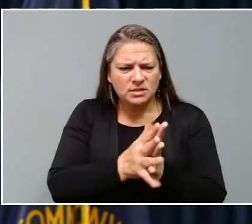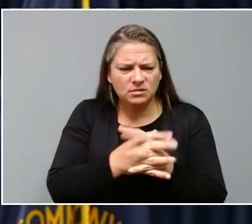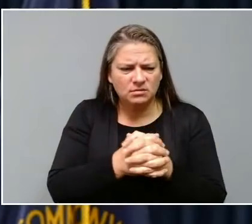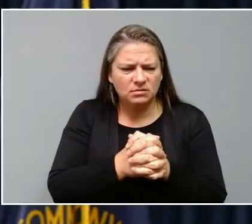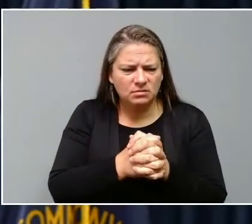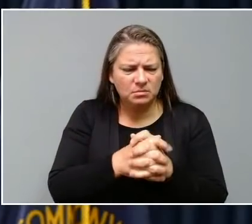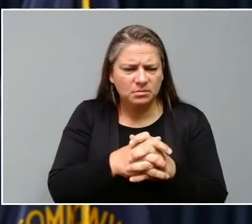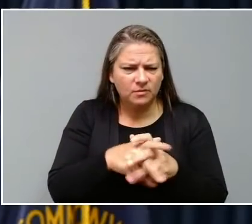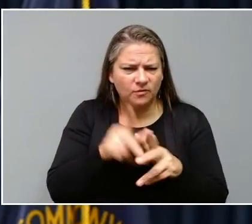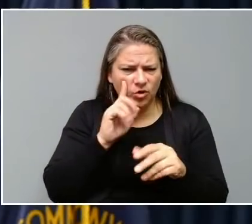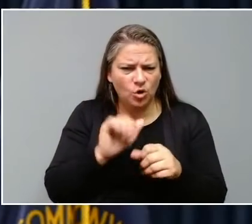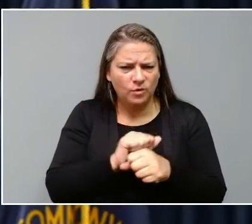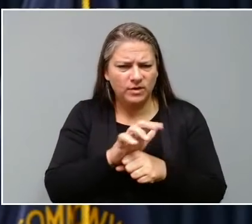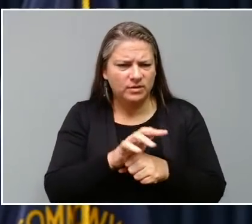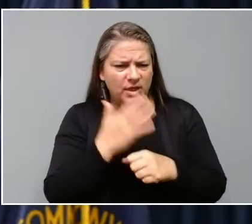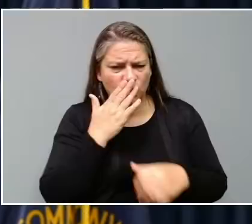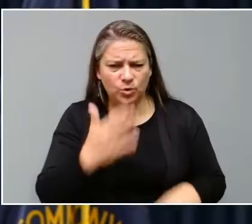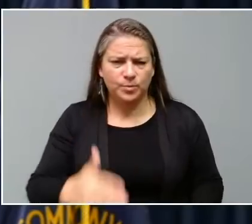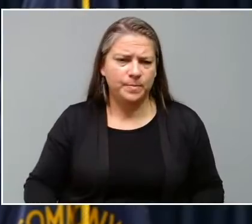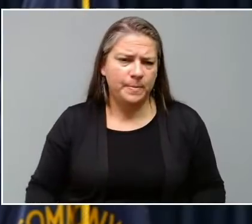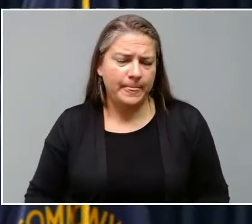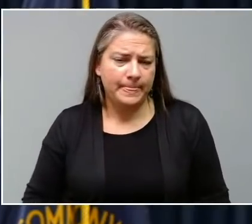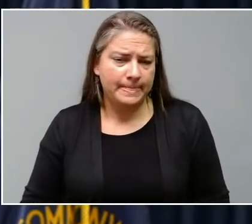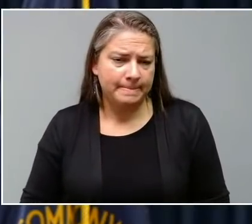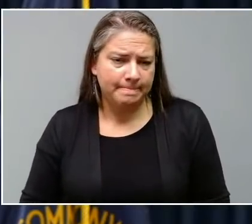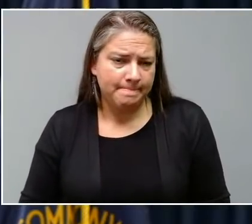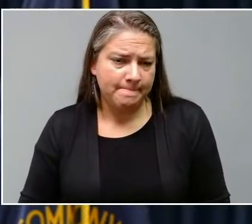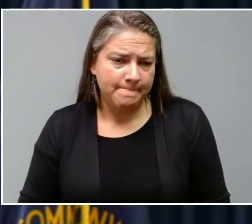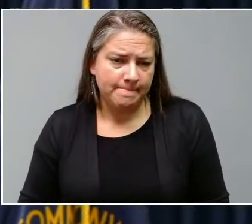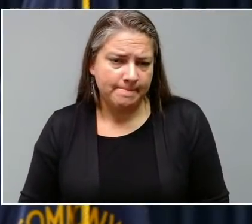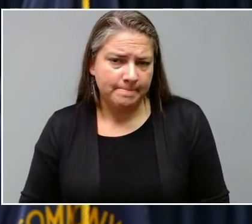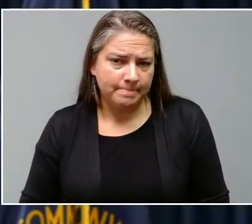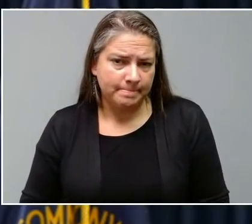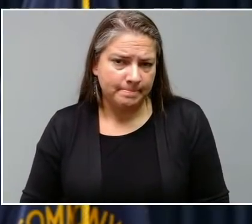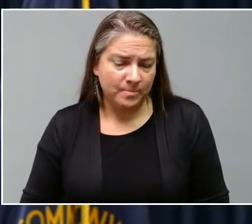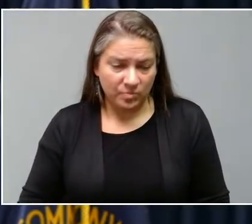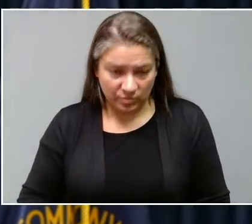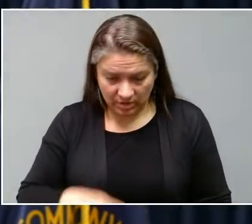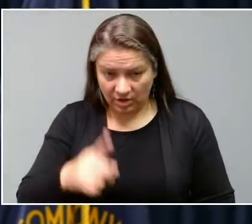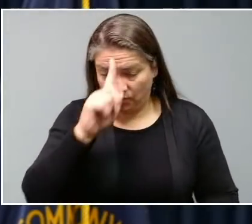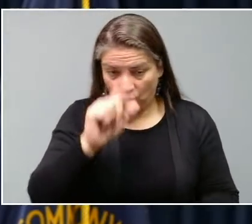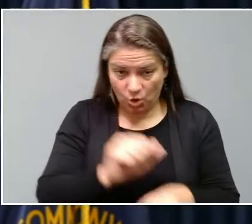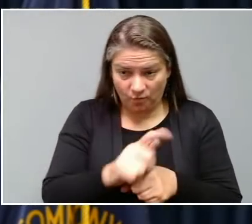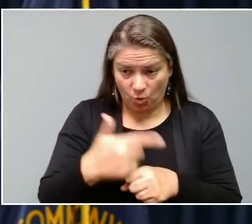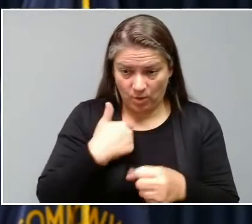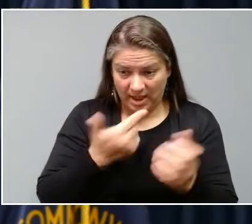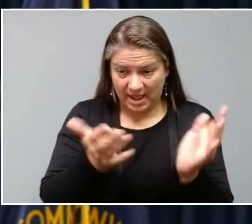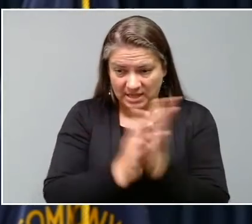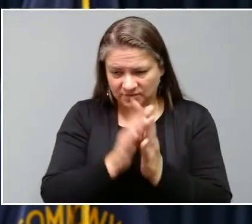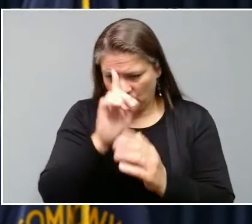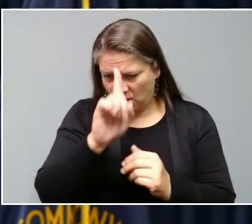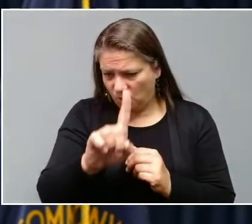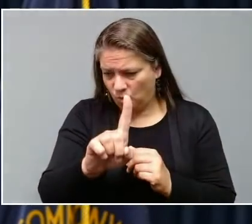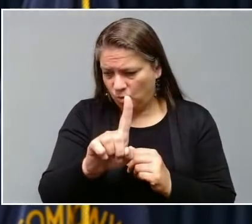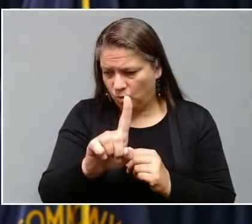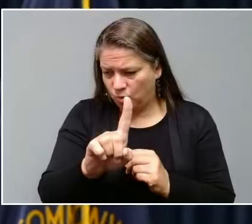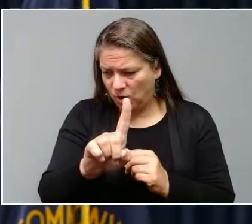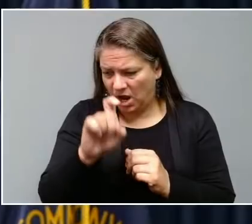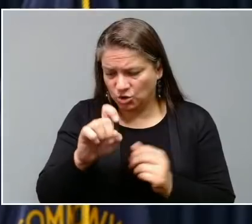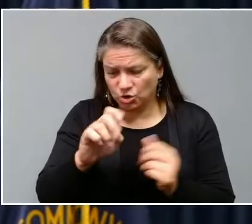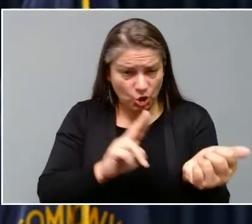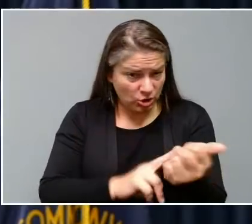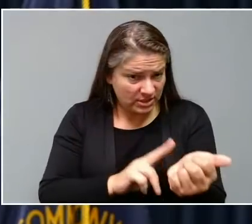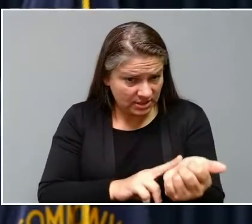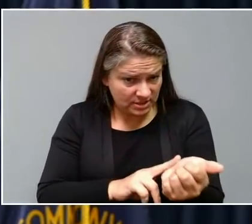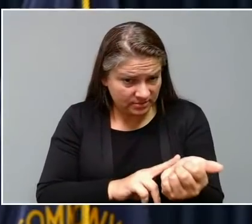Thanks. So directly related to COVID, we have requested 100 nurses. Those are nursing